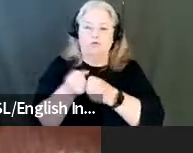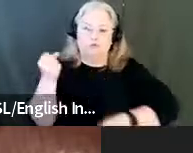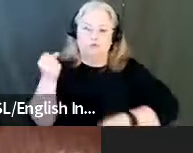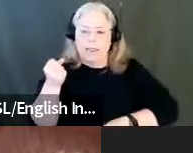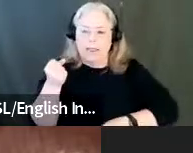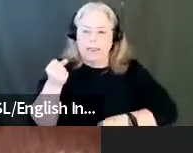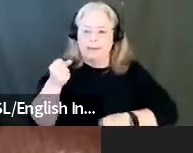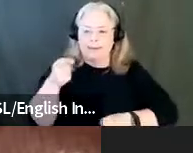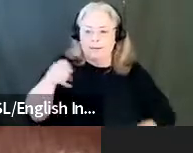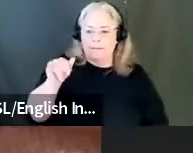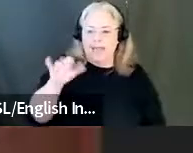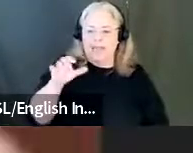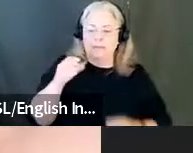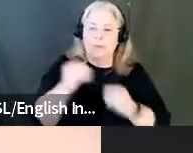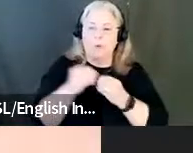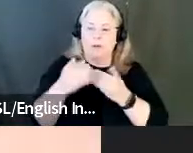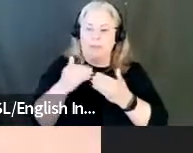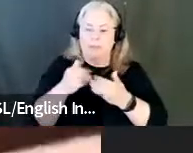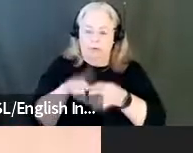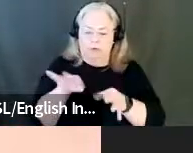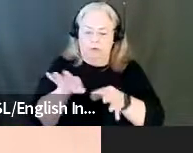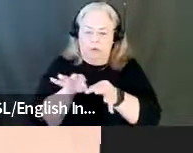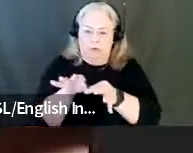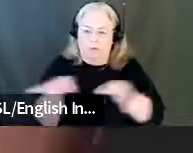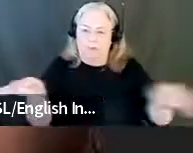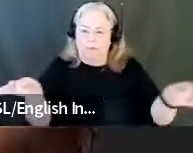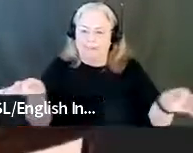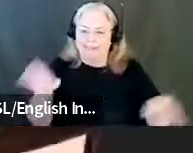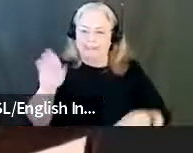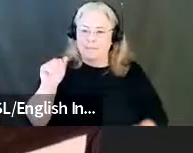easier to get backings off. Tear your pieces off.